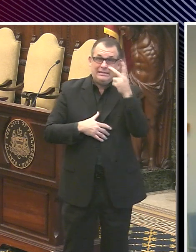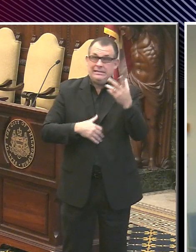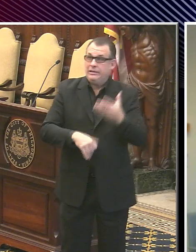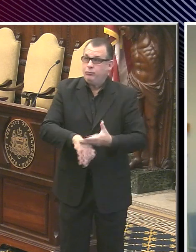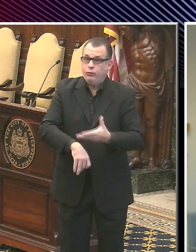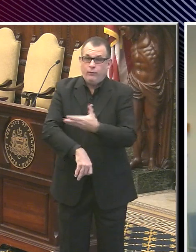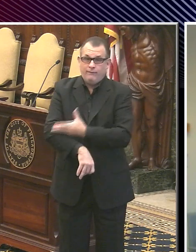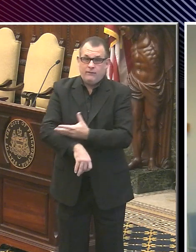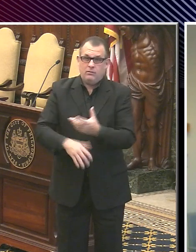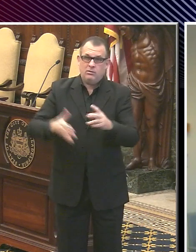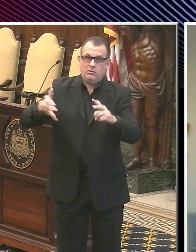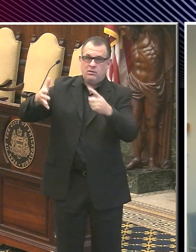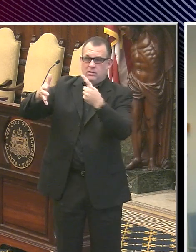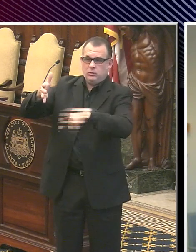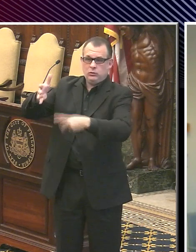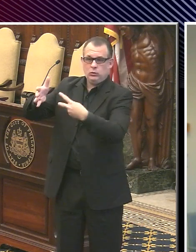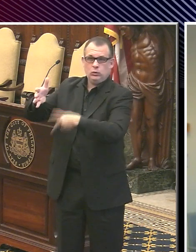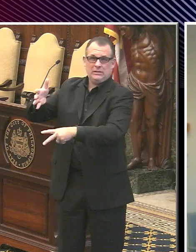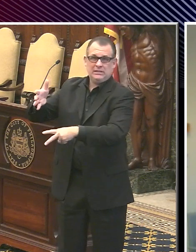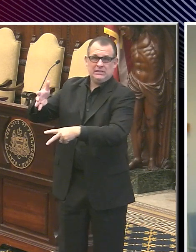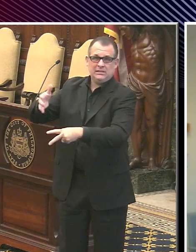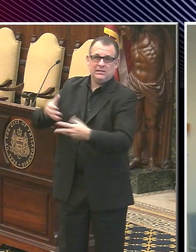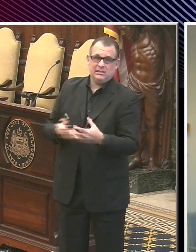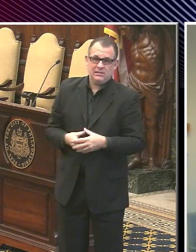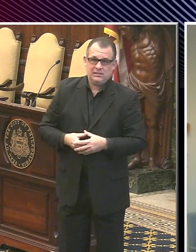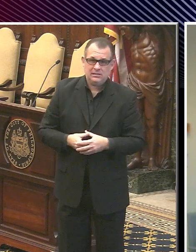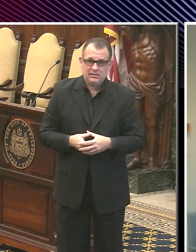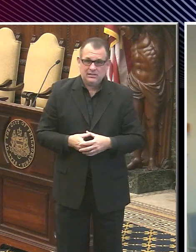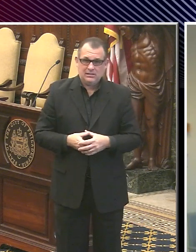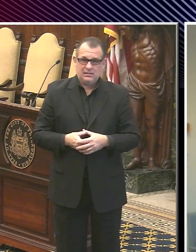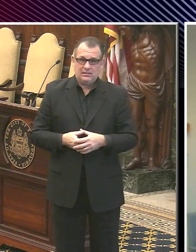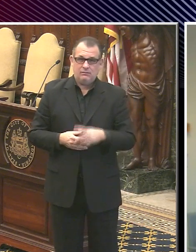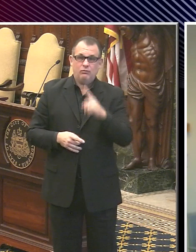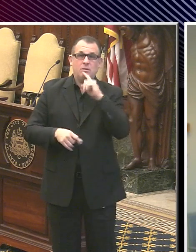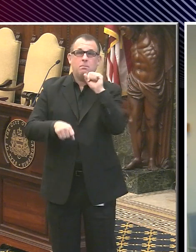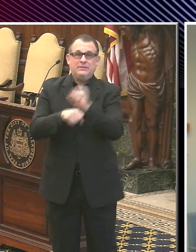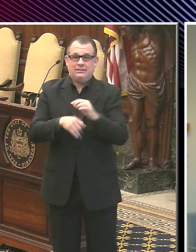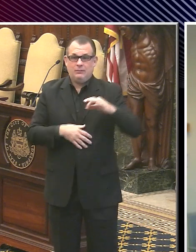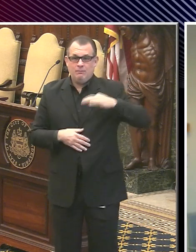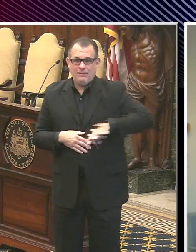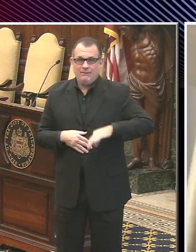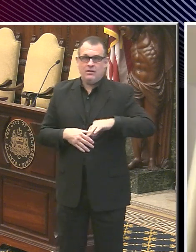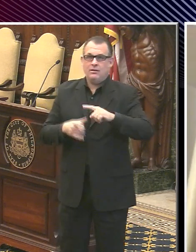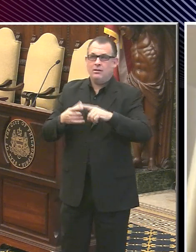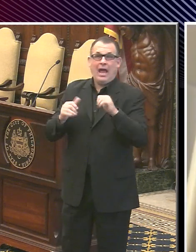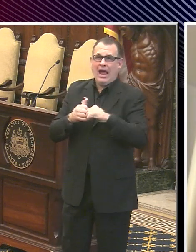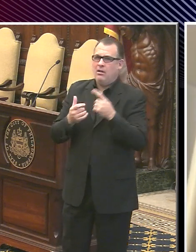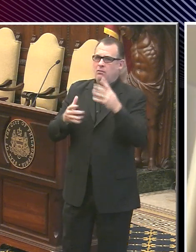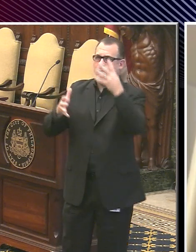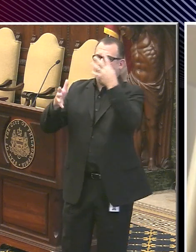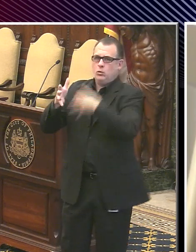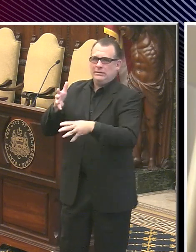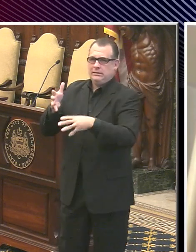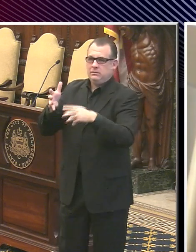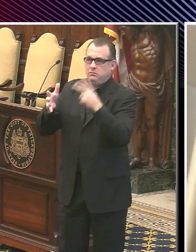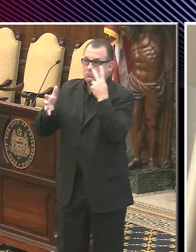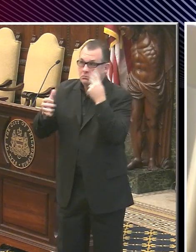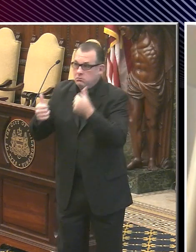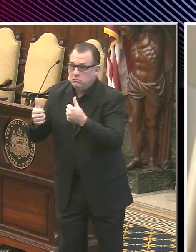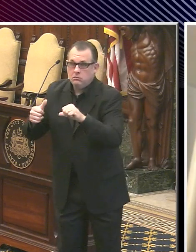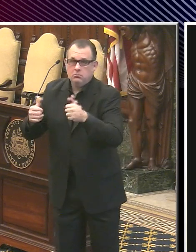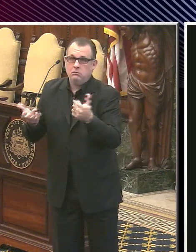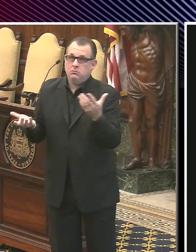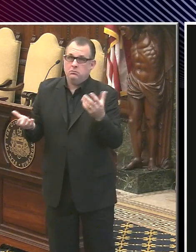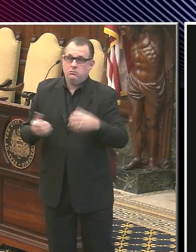weeks, and that I would be hopeful that we would see a benefit in 4 weeks. Okay, thank you. All right, we